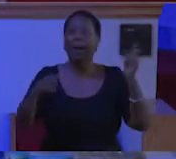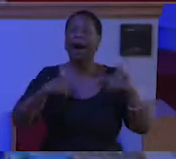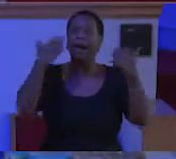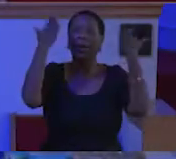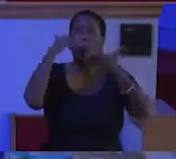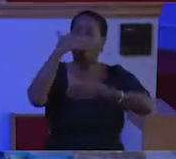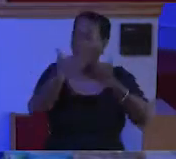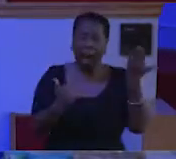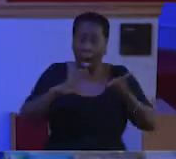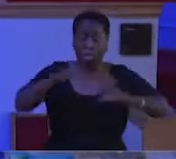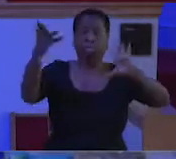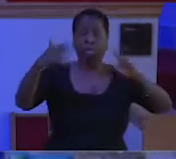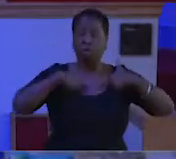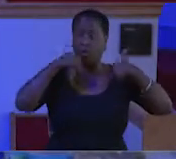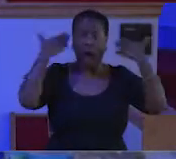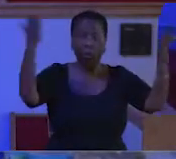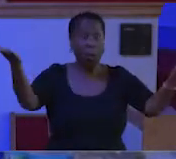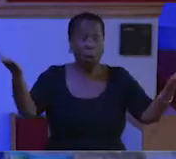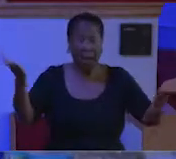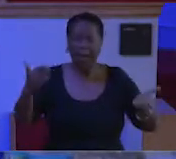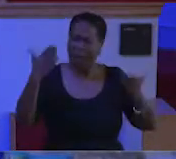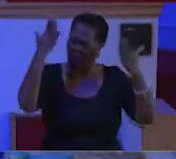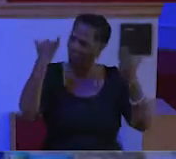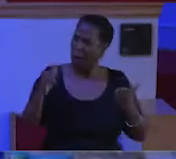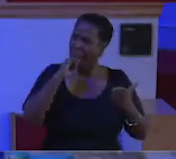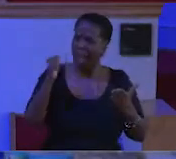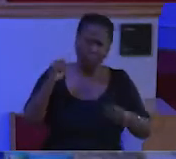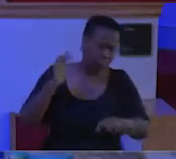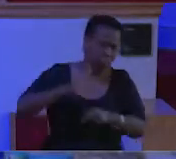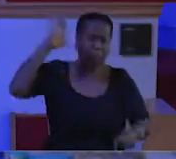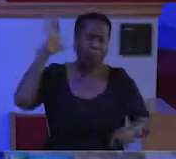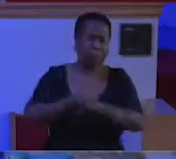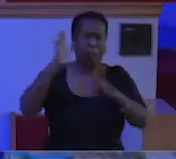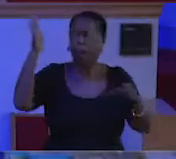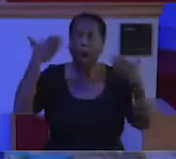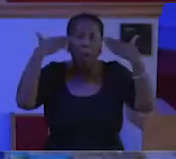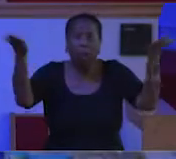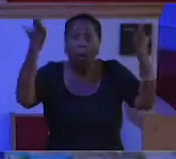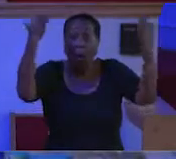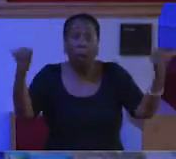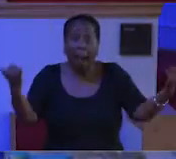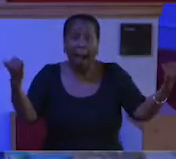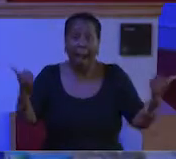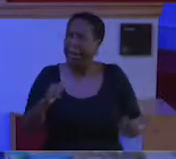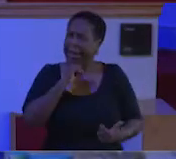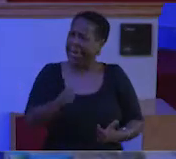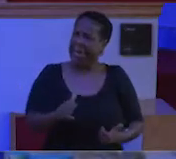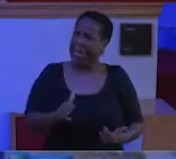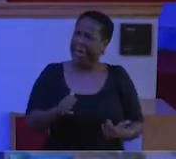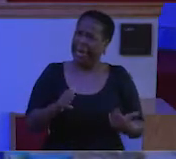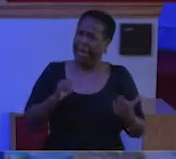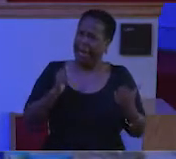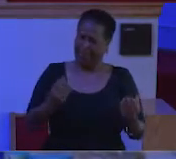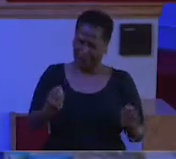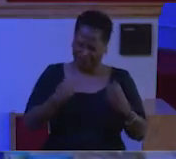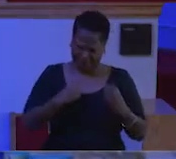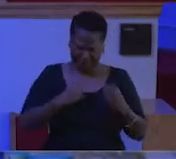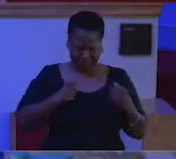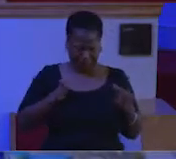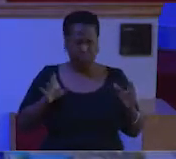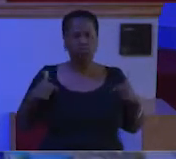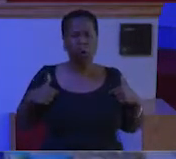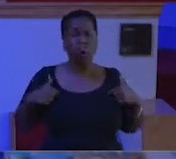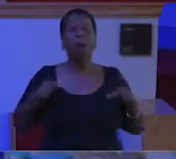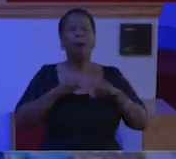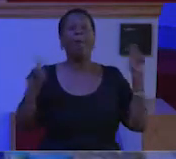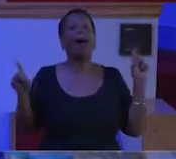haven't lost it. I don't know why I didn't go off the deep end. I don't know why I haven't been tore up from the floor up.